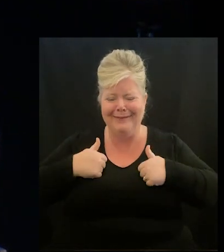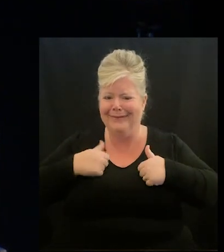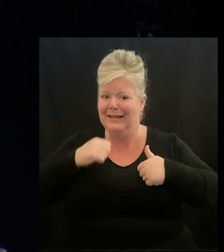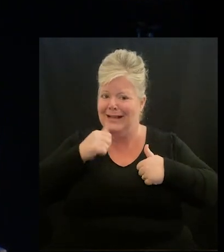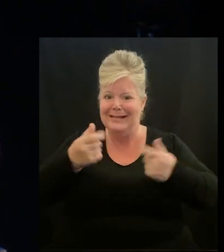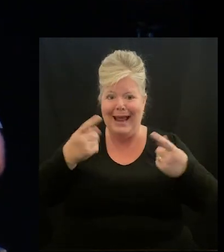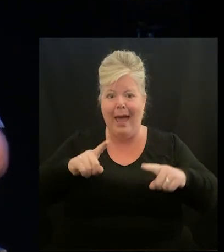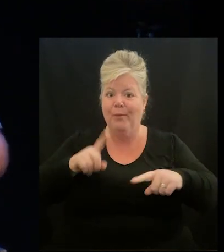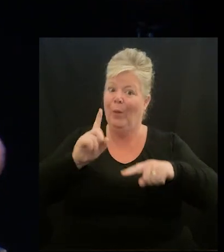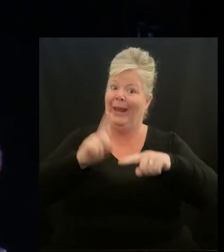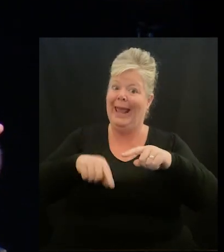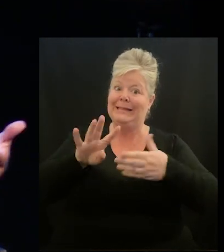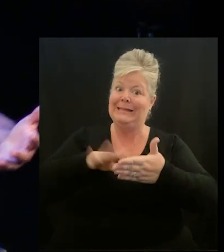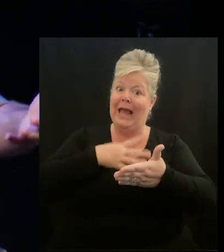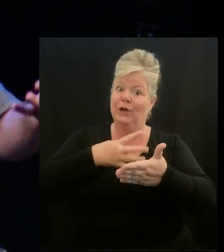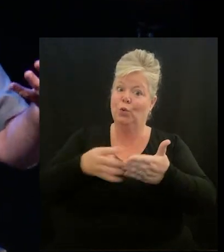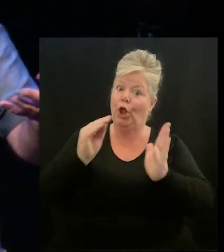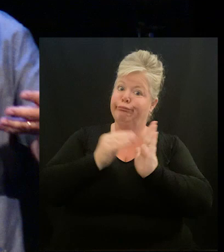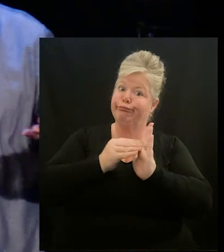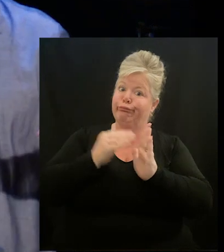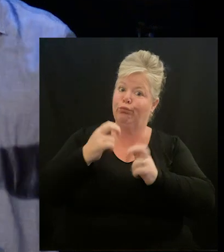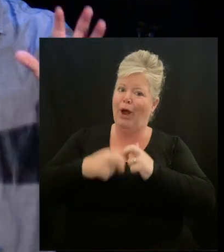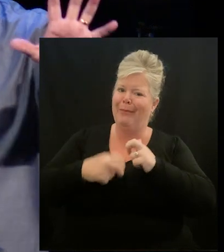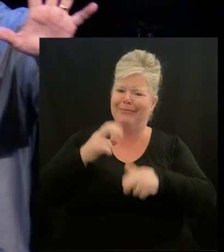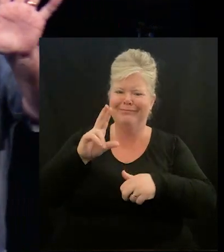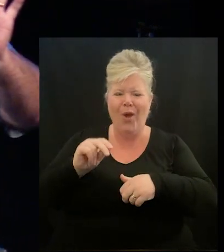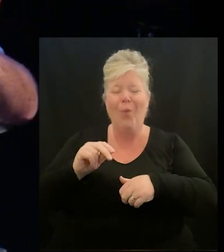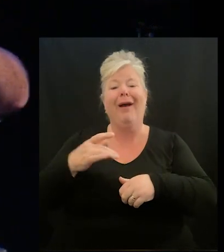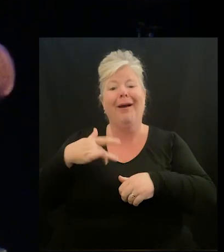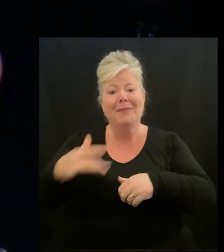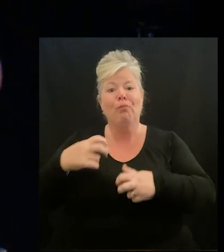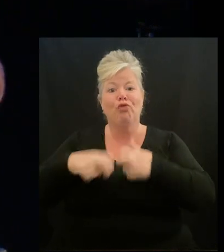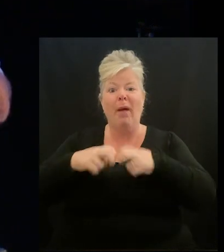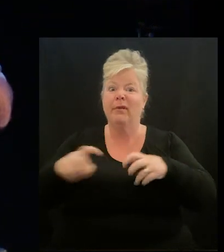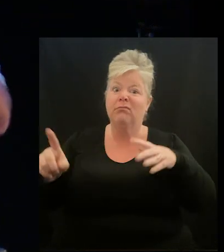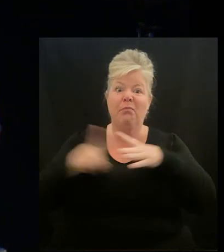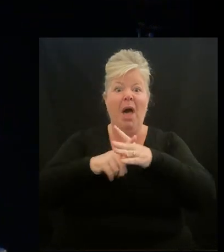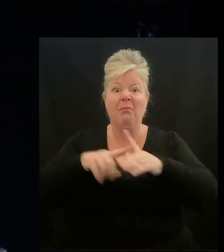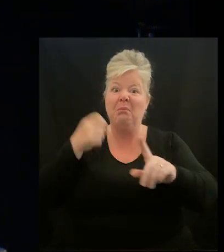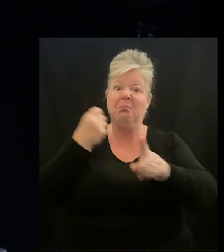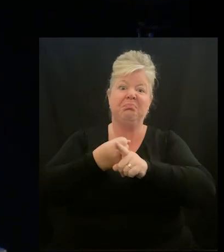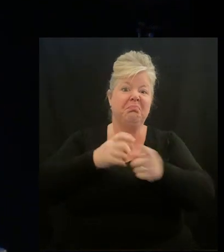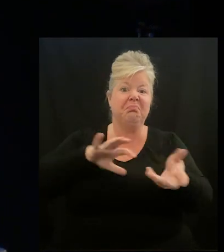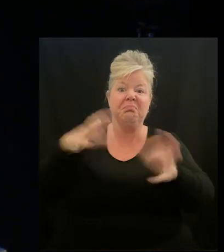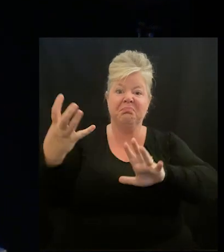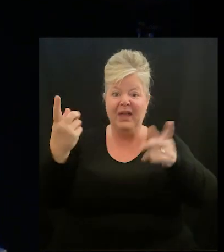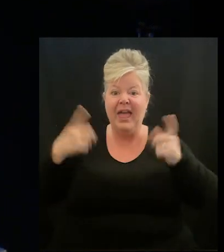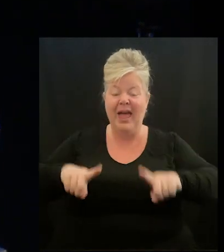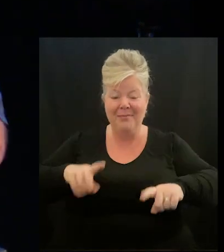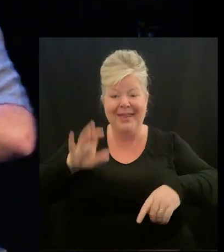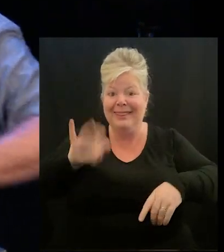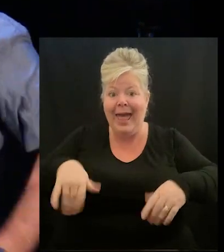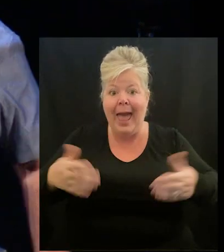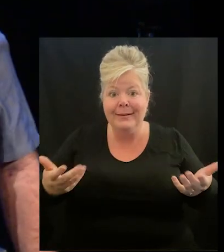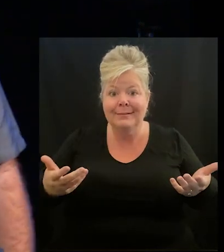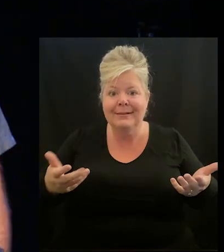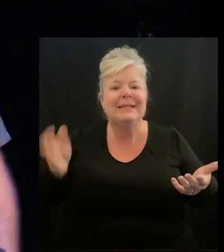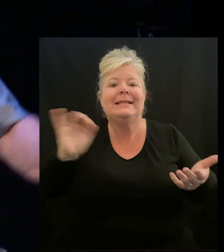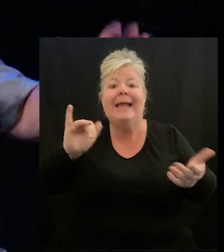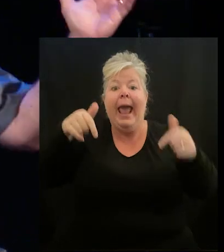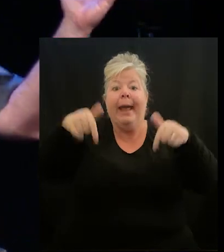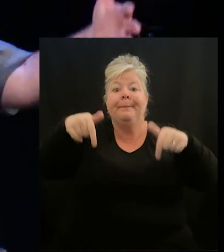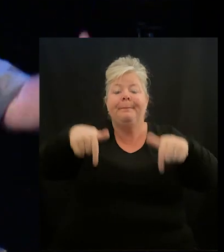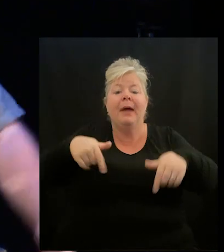don't schedule problems. They usually hit out of nowhere. And that is exactly what has happened in this last season. When we were